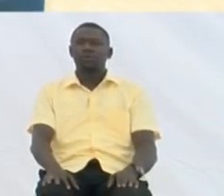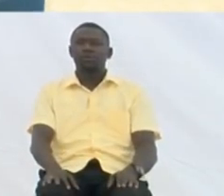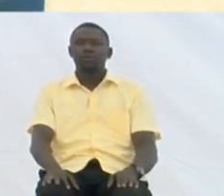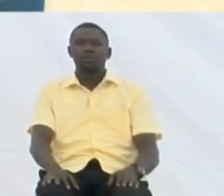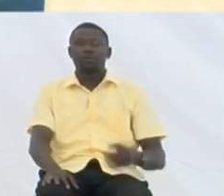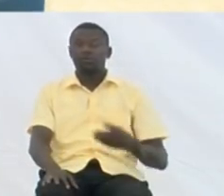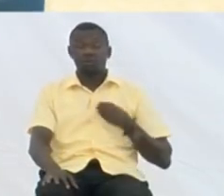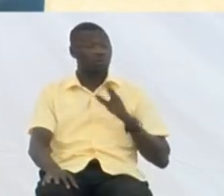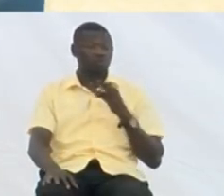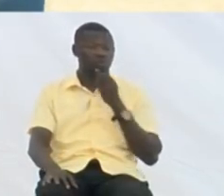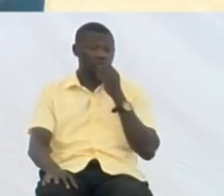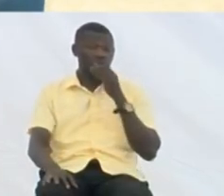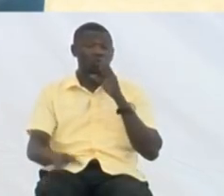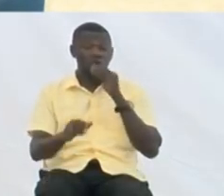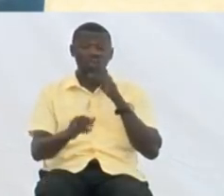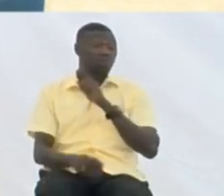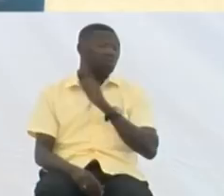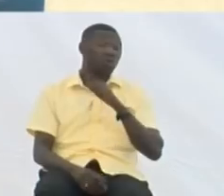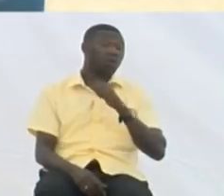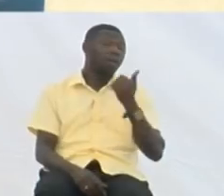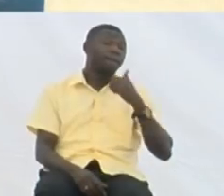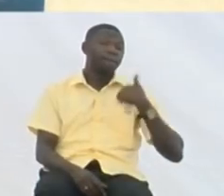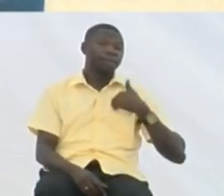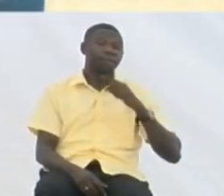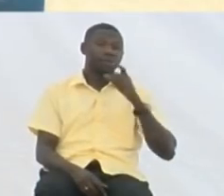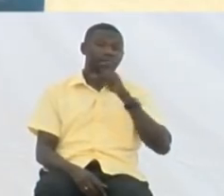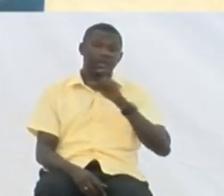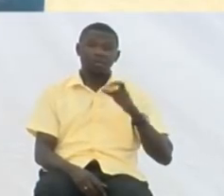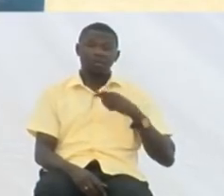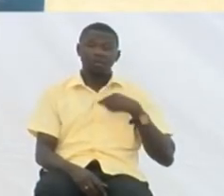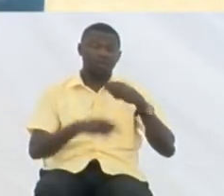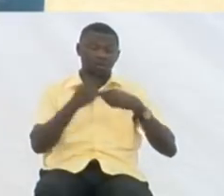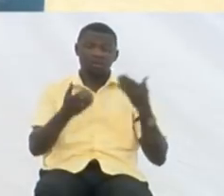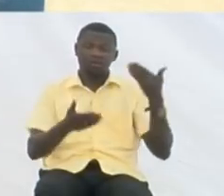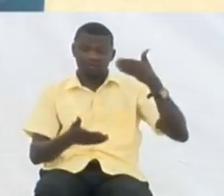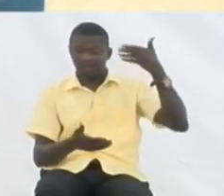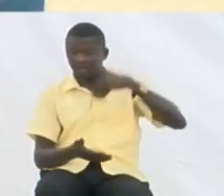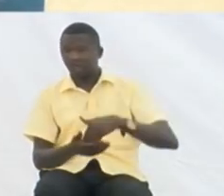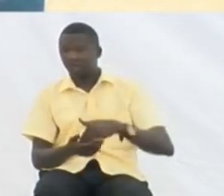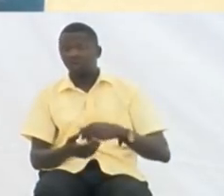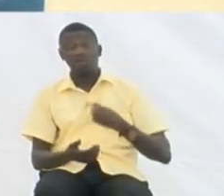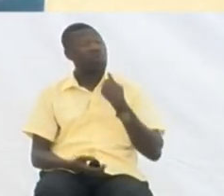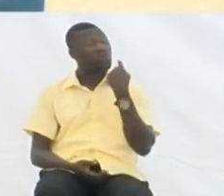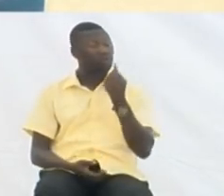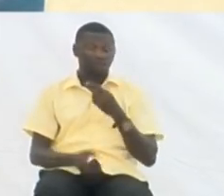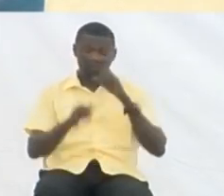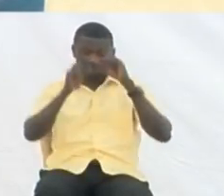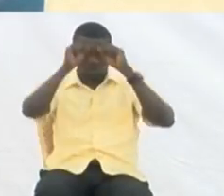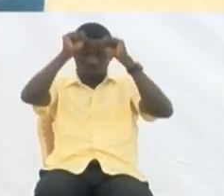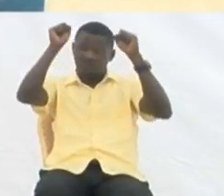I'm not going to call any other individual's name pertaining they are coming here, except the government.